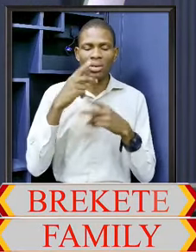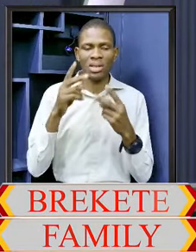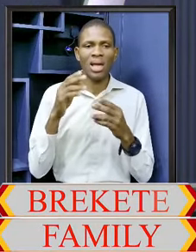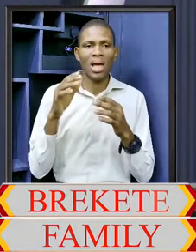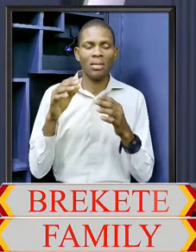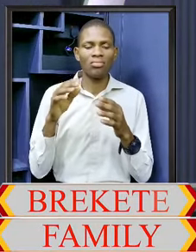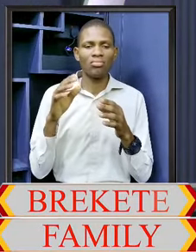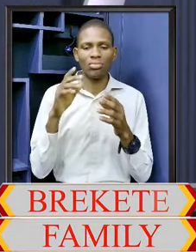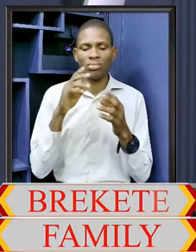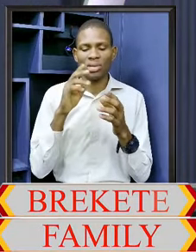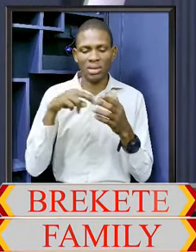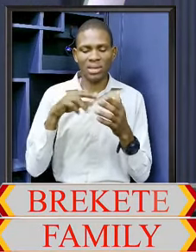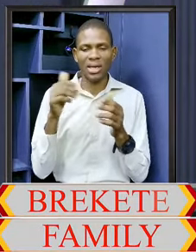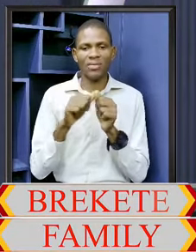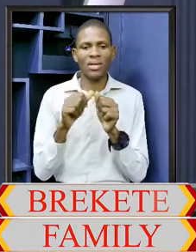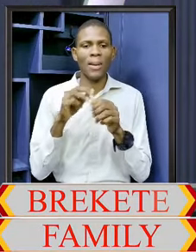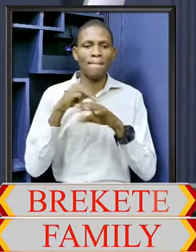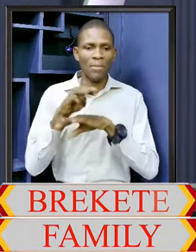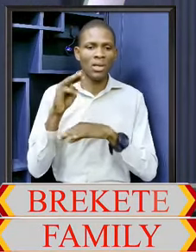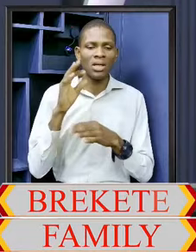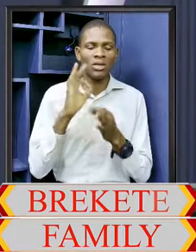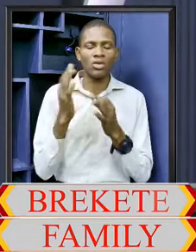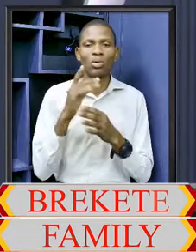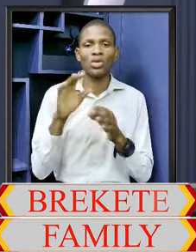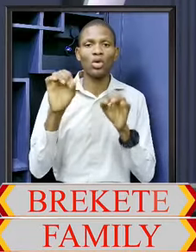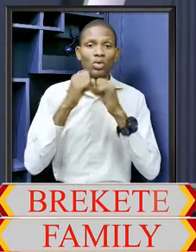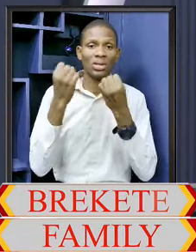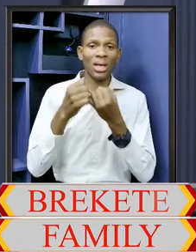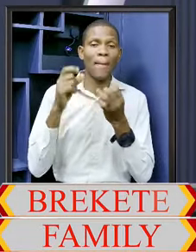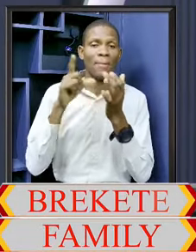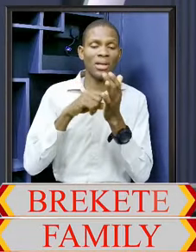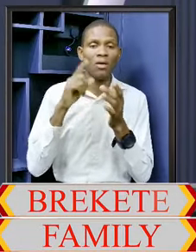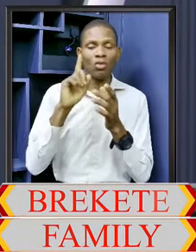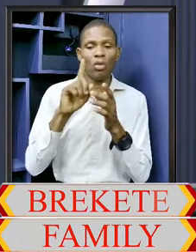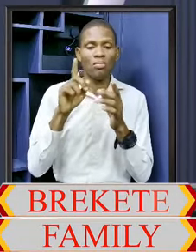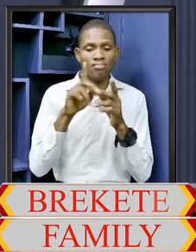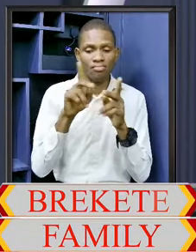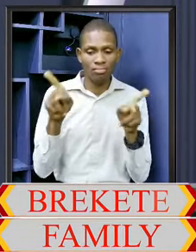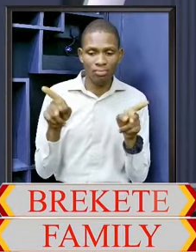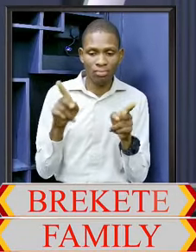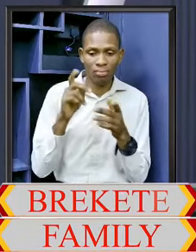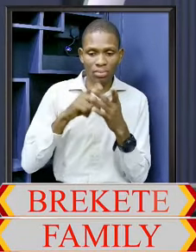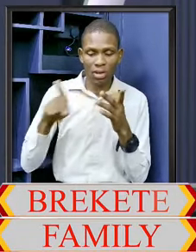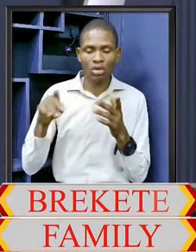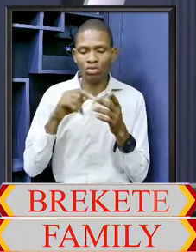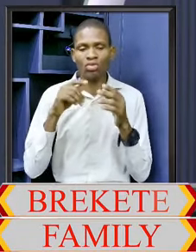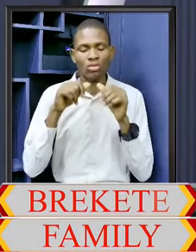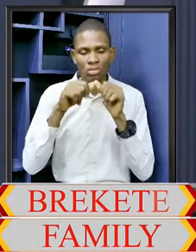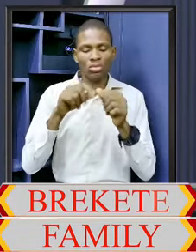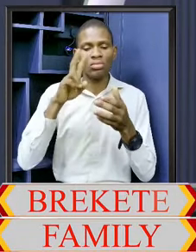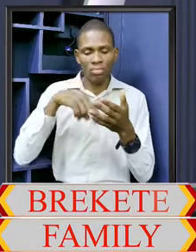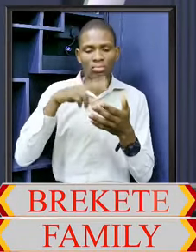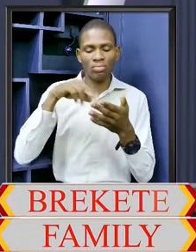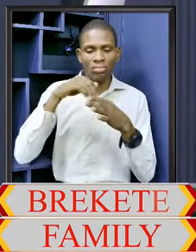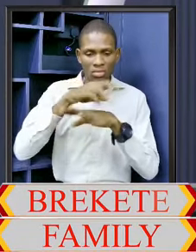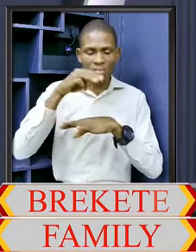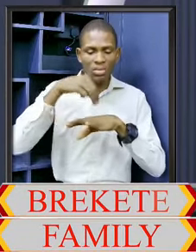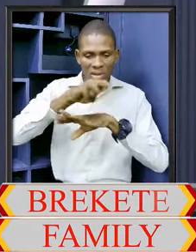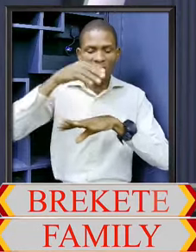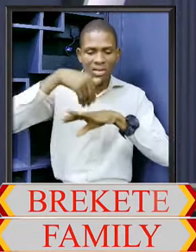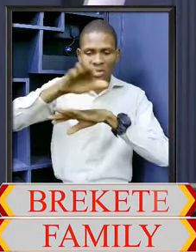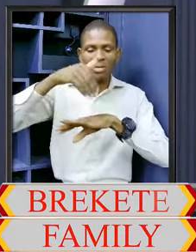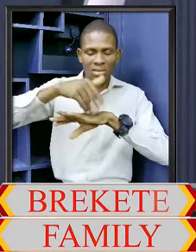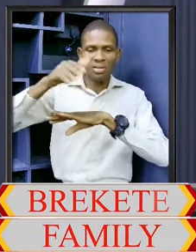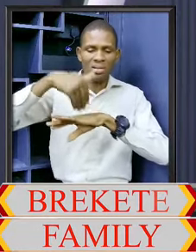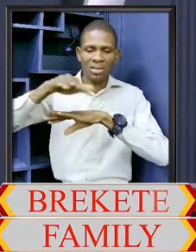every message. But once somebody there for social media, for one platform, begin to send message repeatedly, now